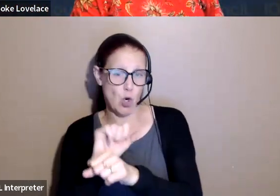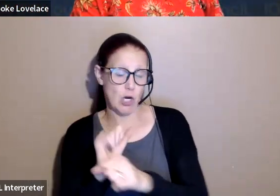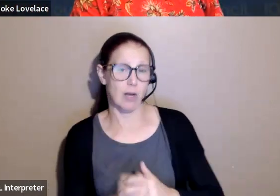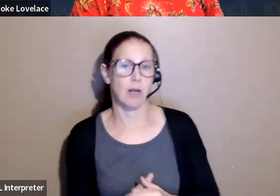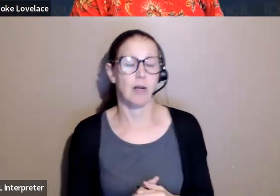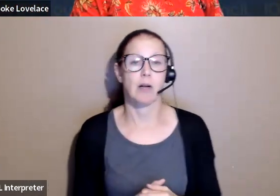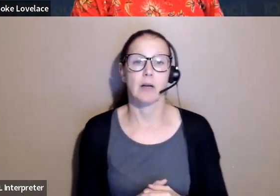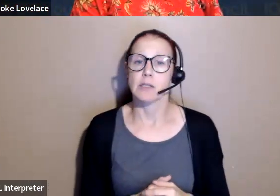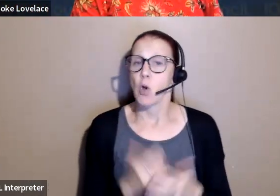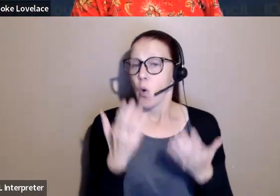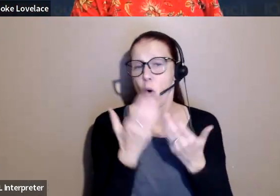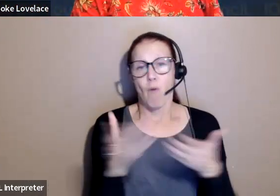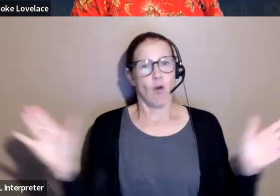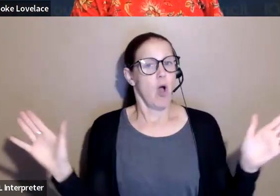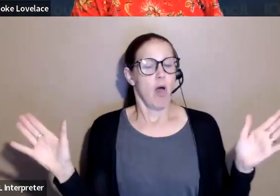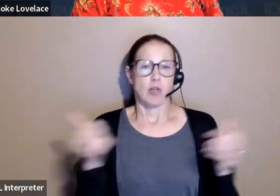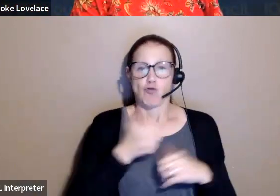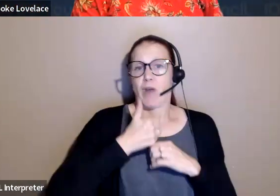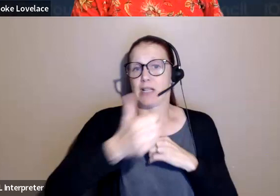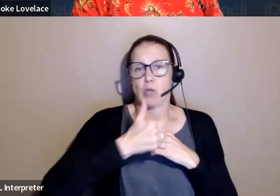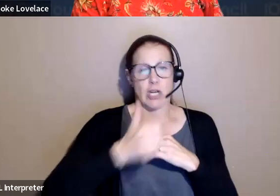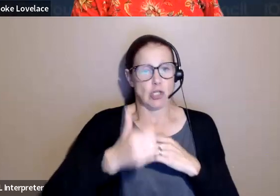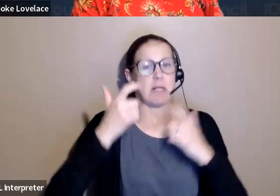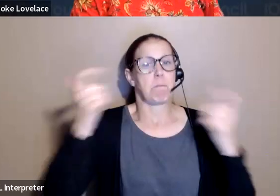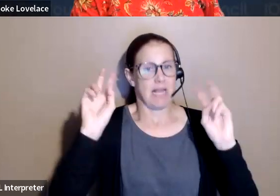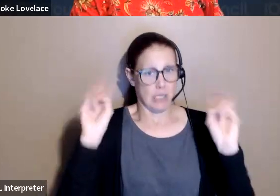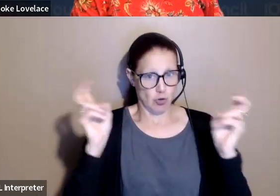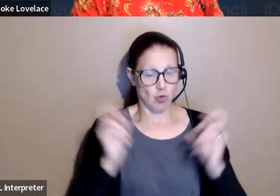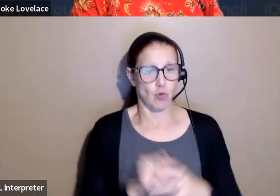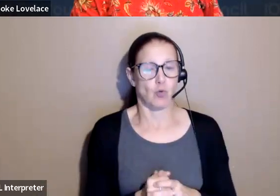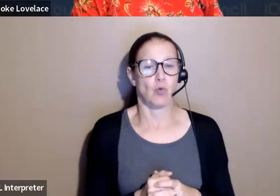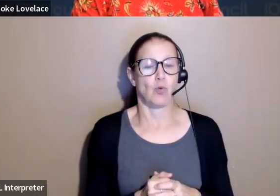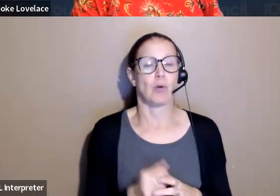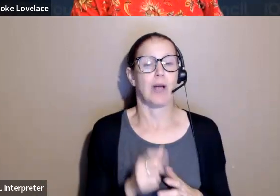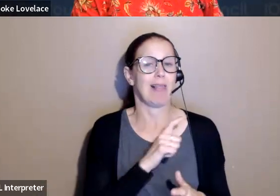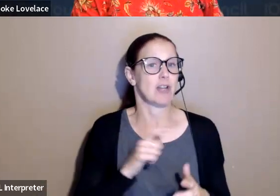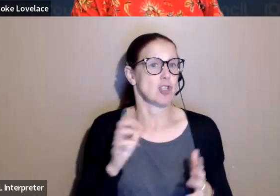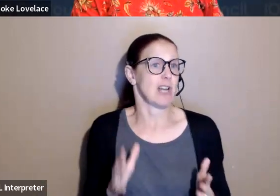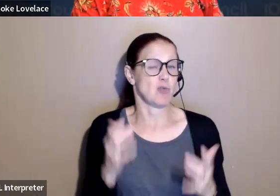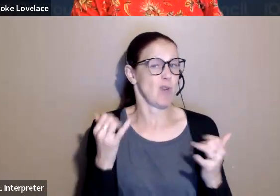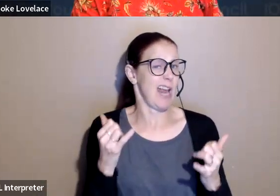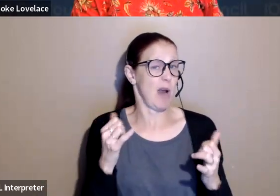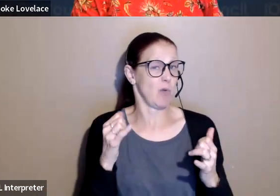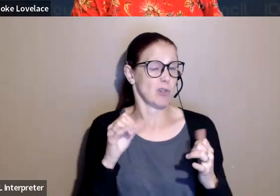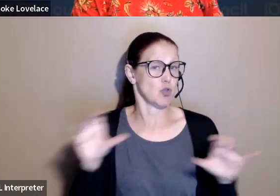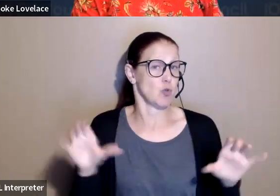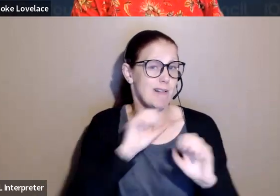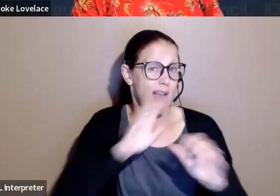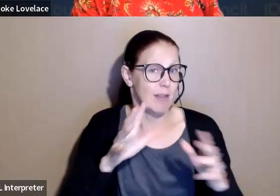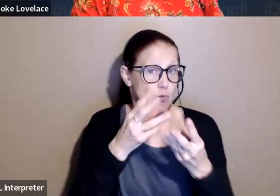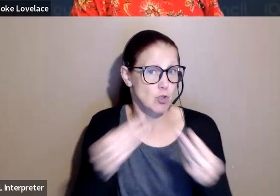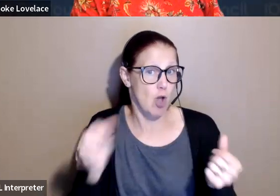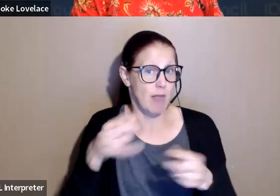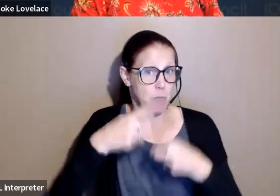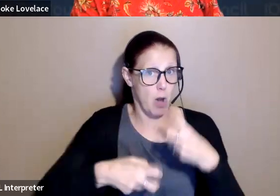it's overall an issue, and I would say legislators aren't doing anything about that problem. To the